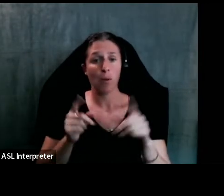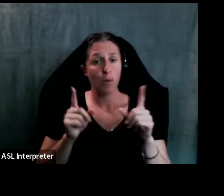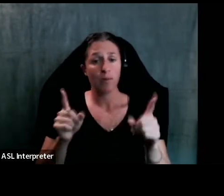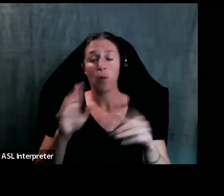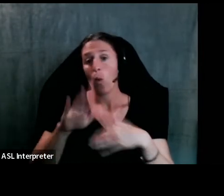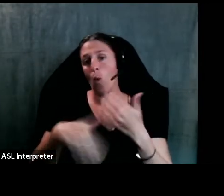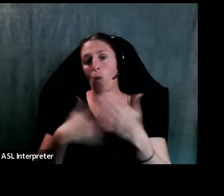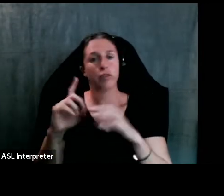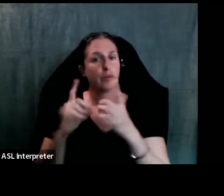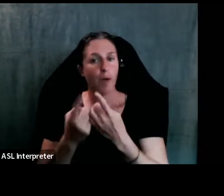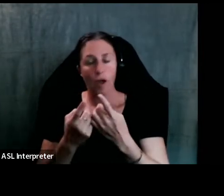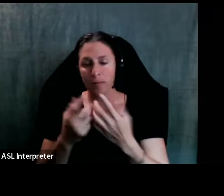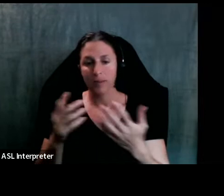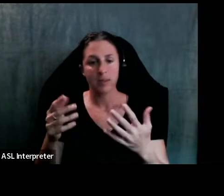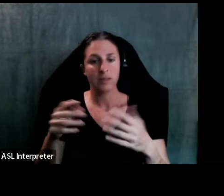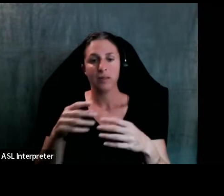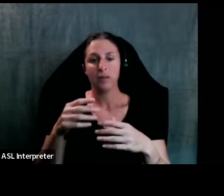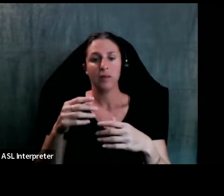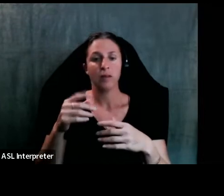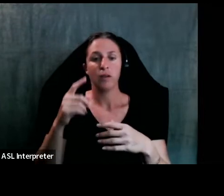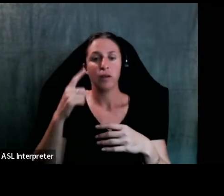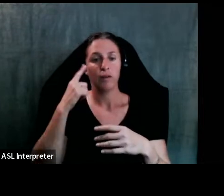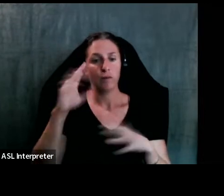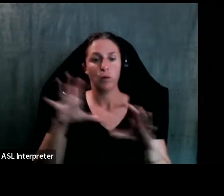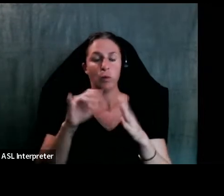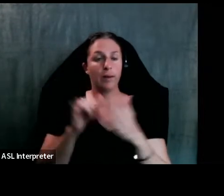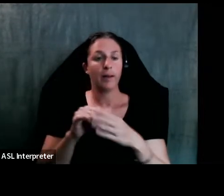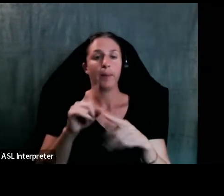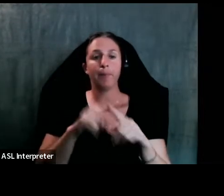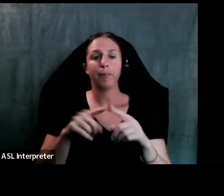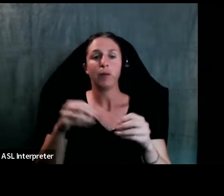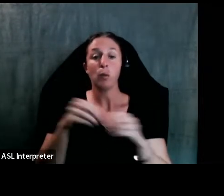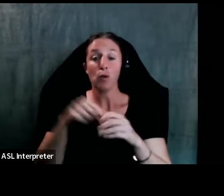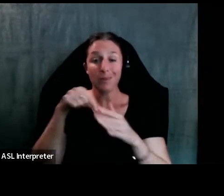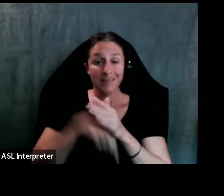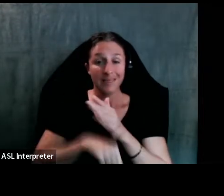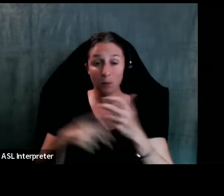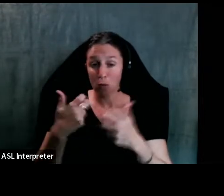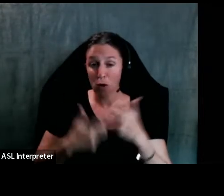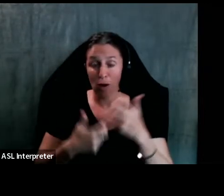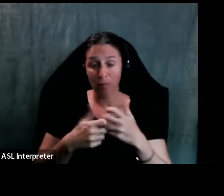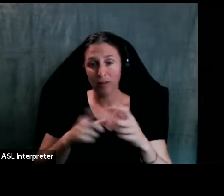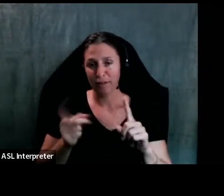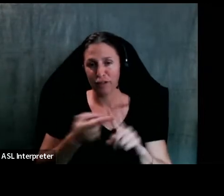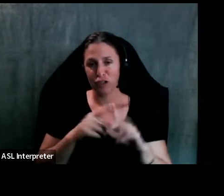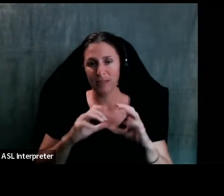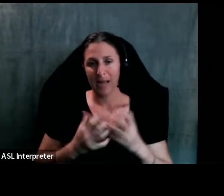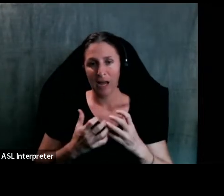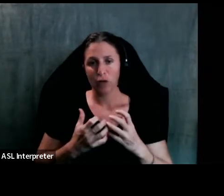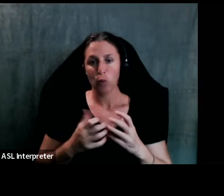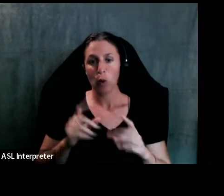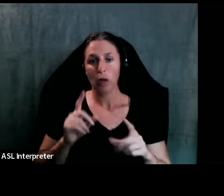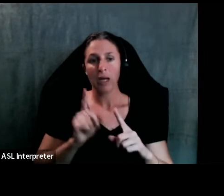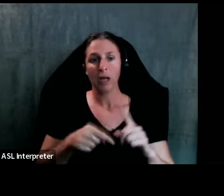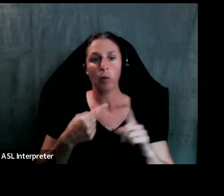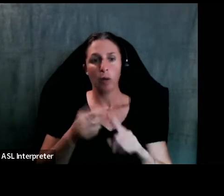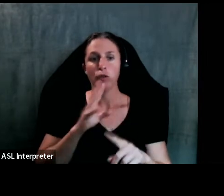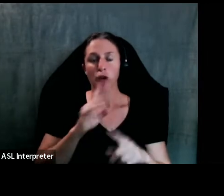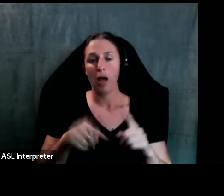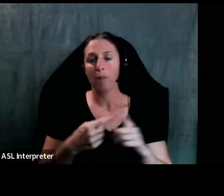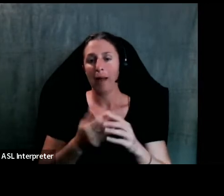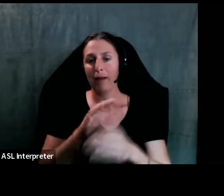whole departments, for doing this. But I think the deeper problem goes into that first category when we talk about areas of